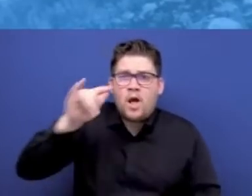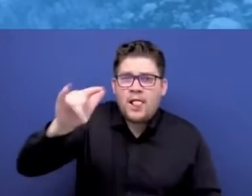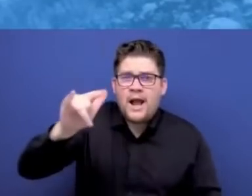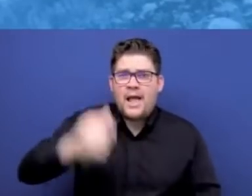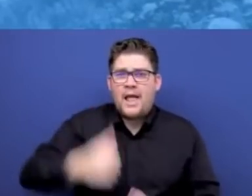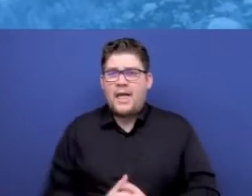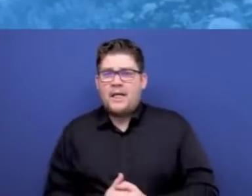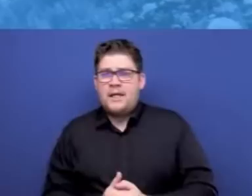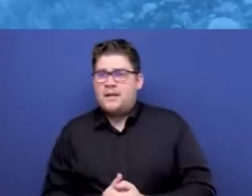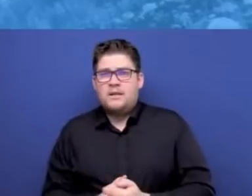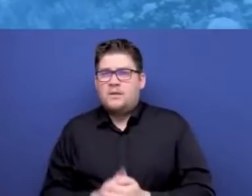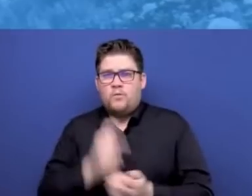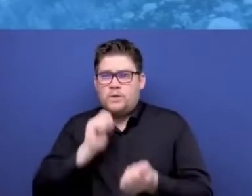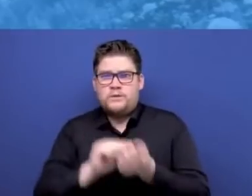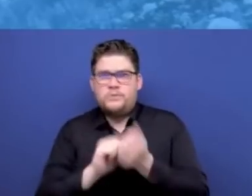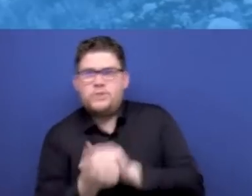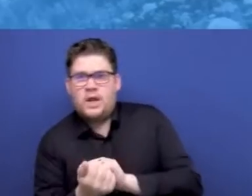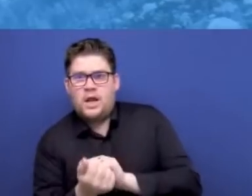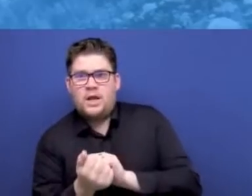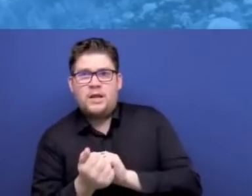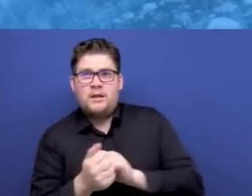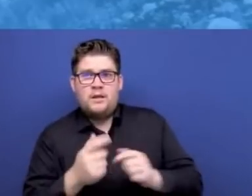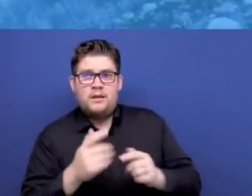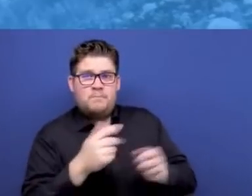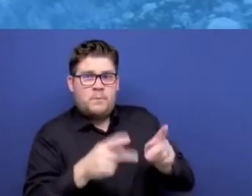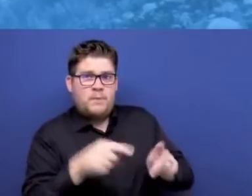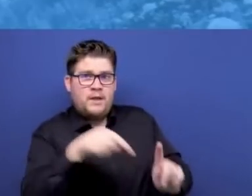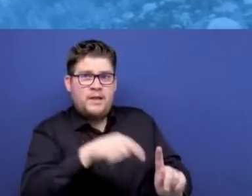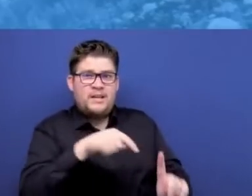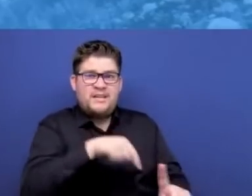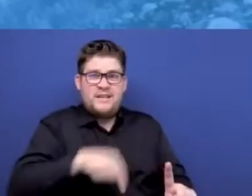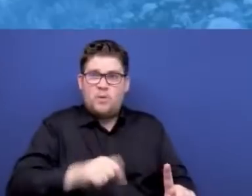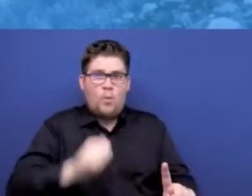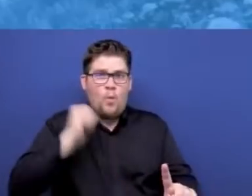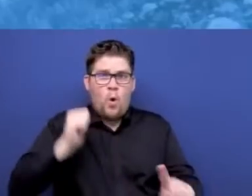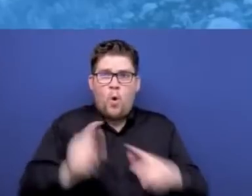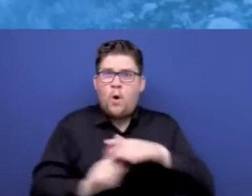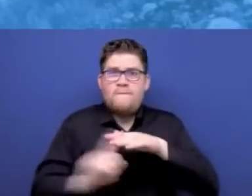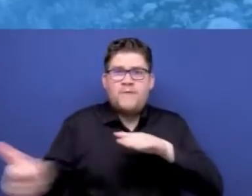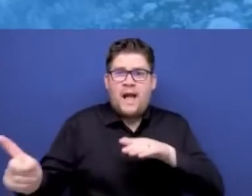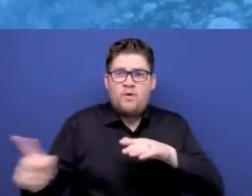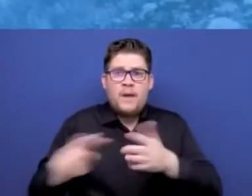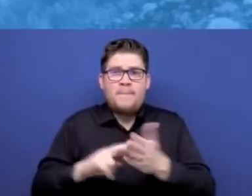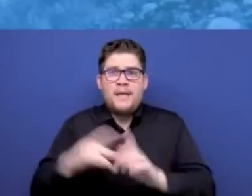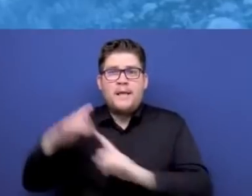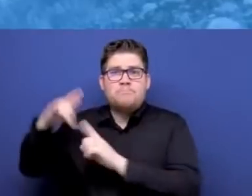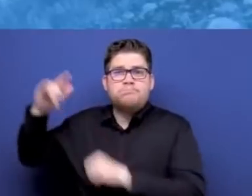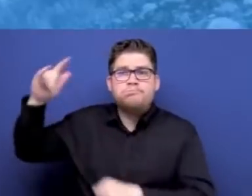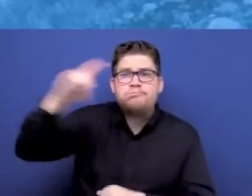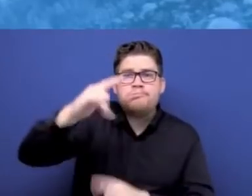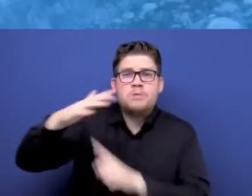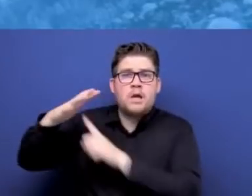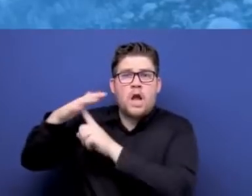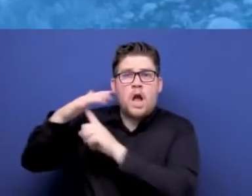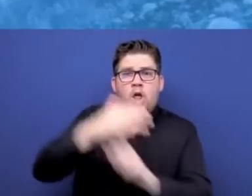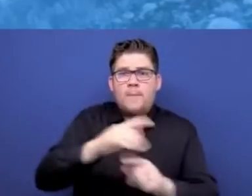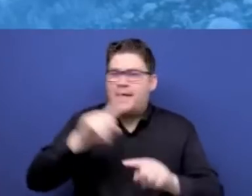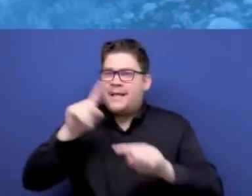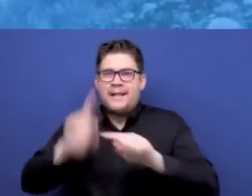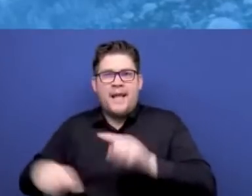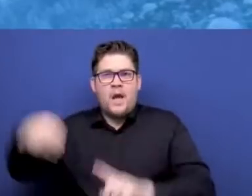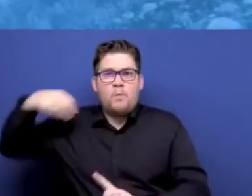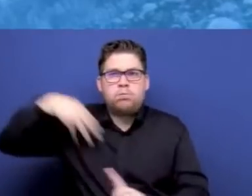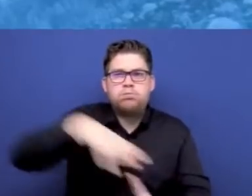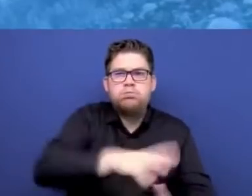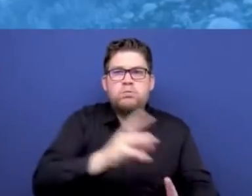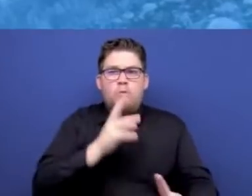line. Most people in BC have never experienced an active wildfire event, and the conditions that we're seeing this year are some of